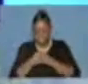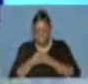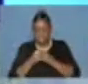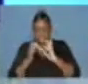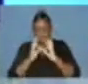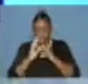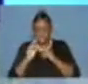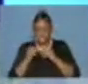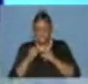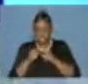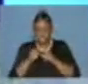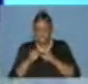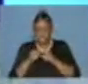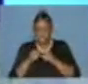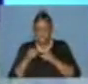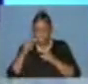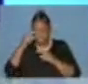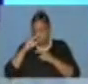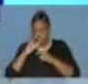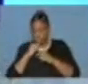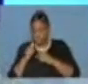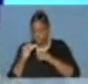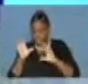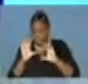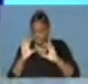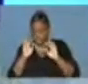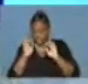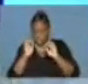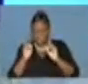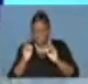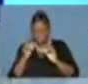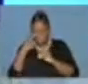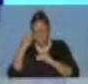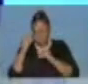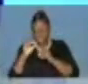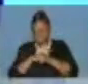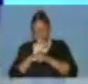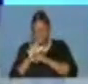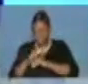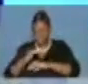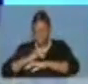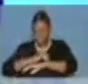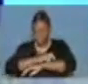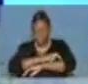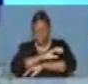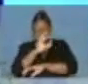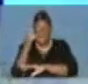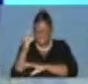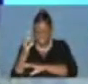multi-year hiatus due to the pandemic, conference sessions will focus on sustaining the Caribbean's